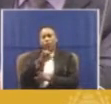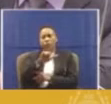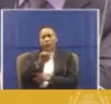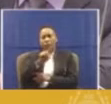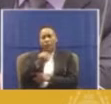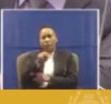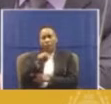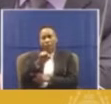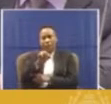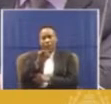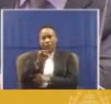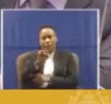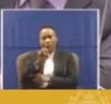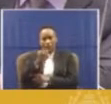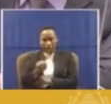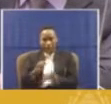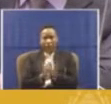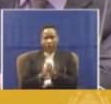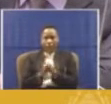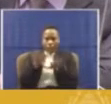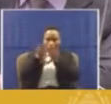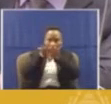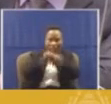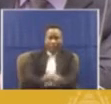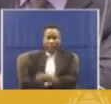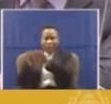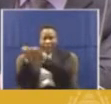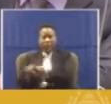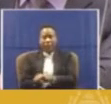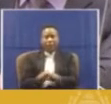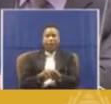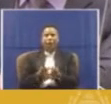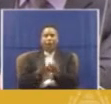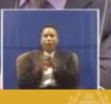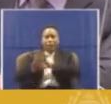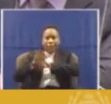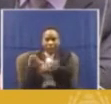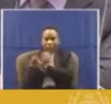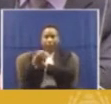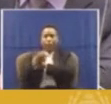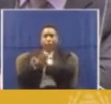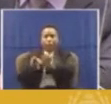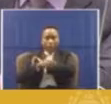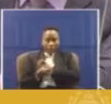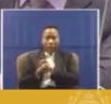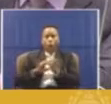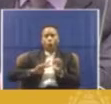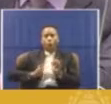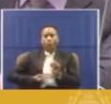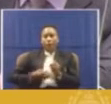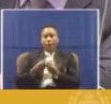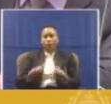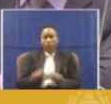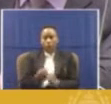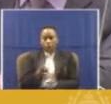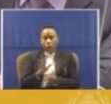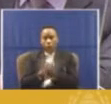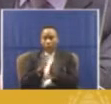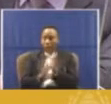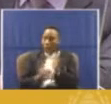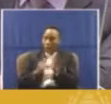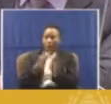abductions, kidnapping of women and children in particular are also increasing, and hijacking of